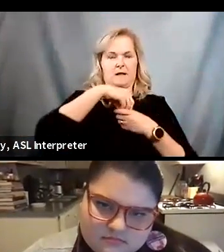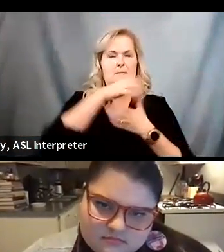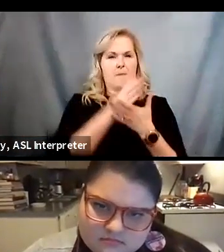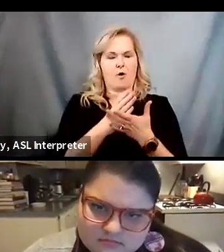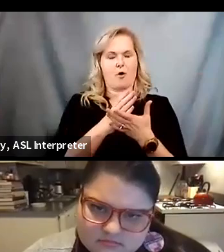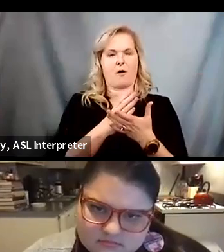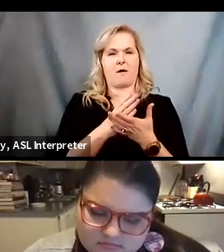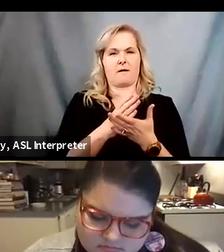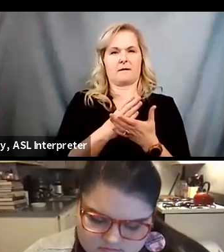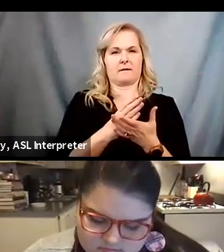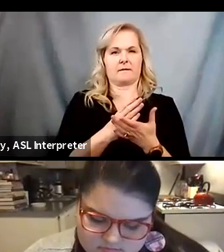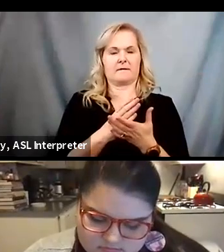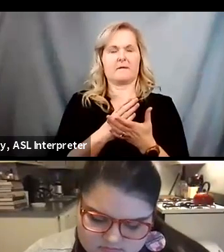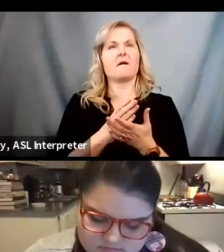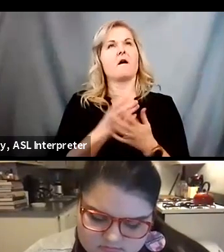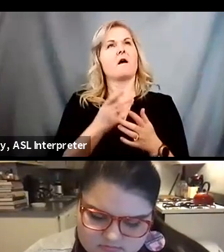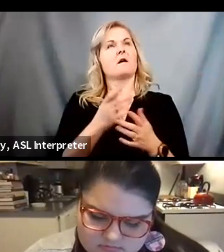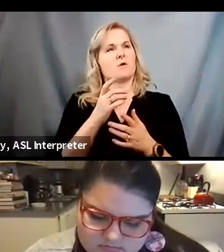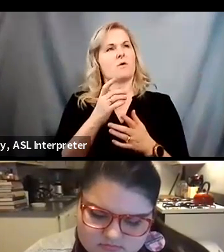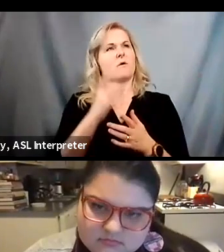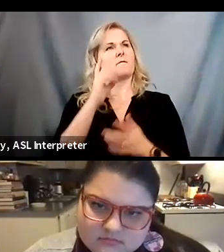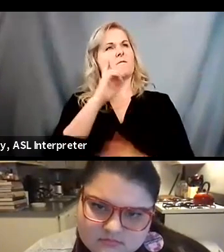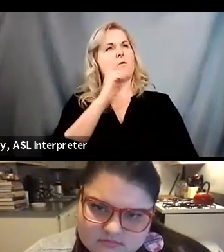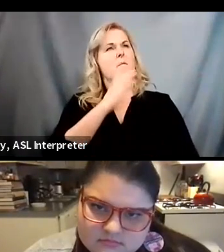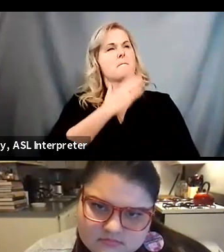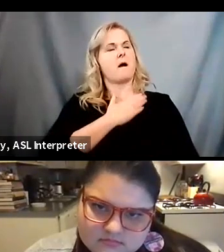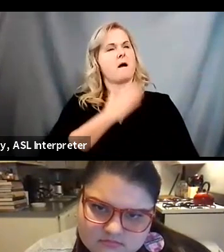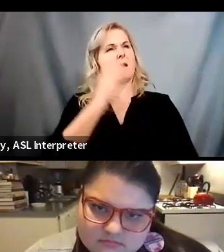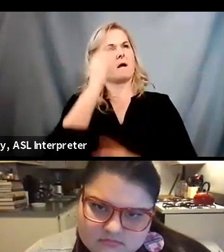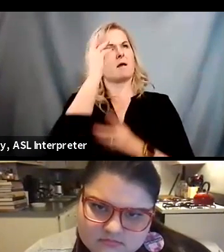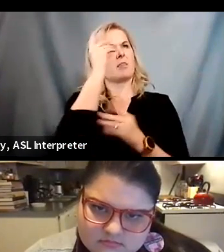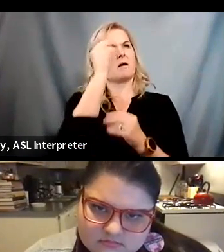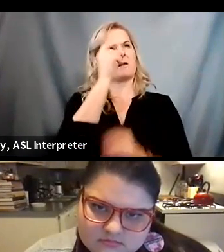interesting thing for me to think of.